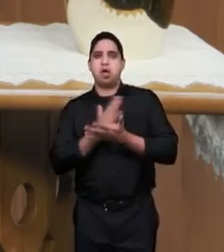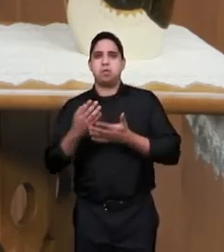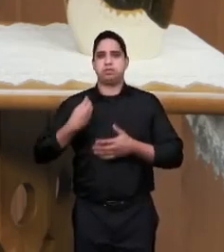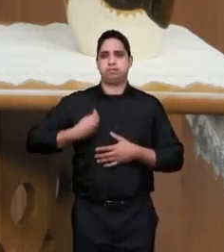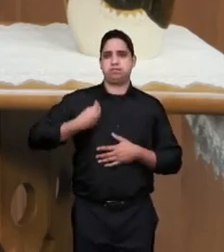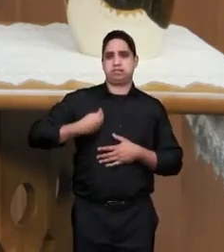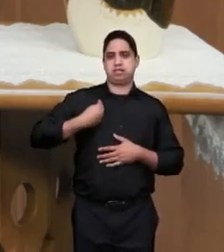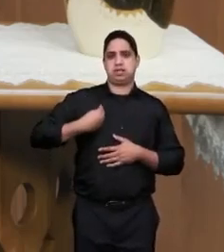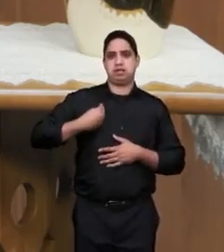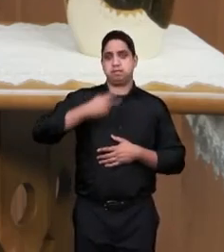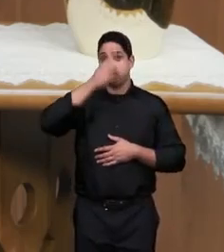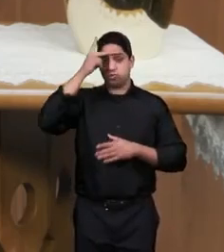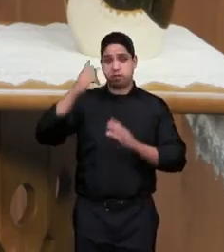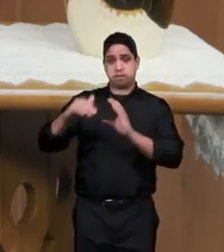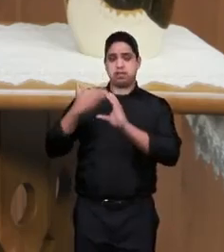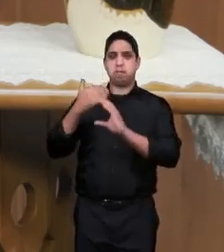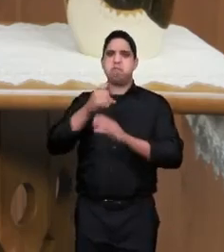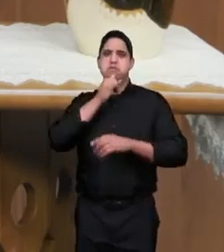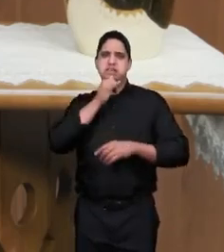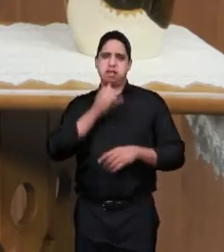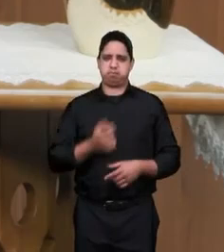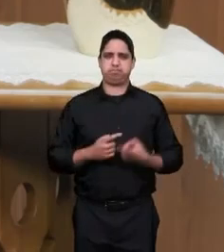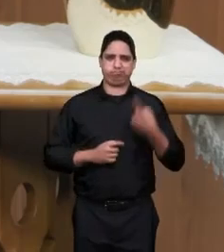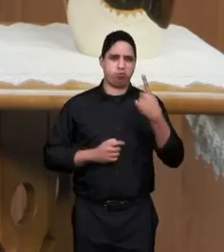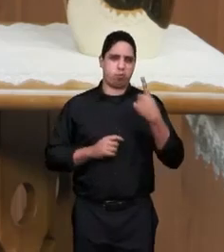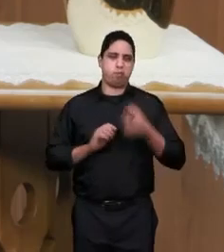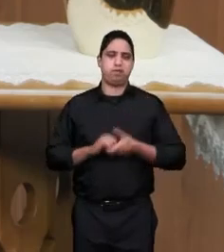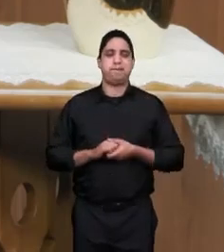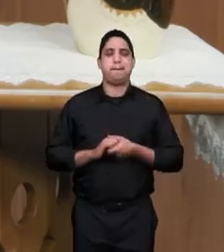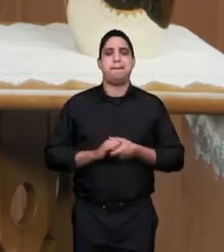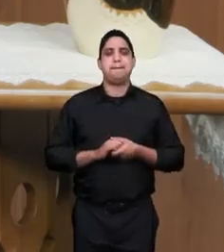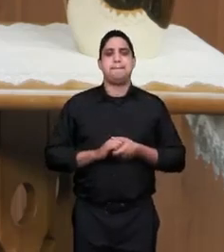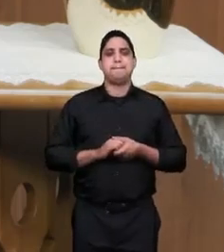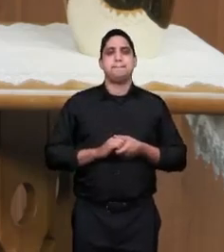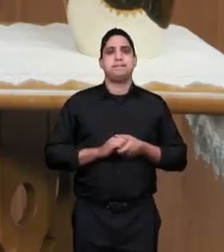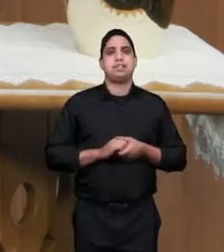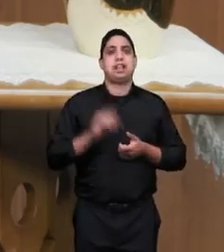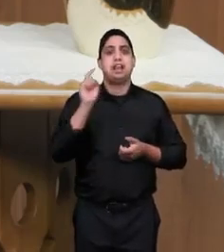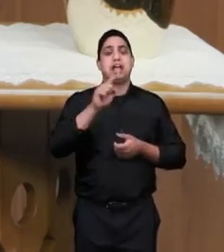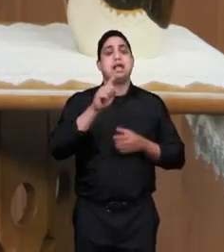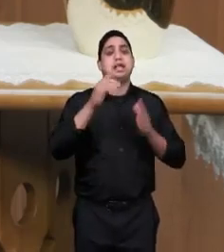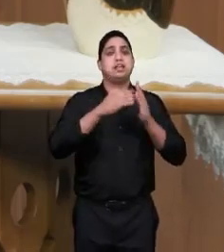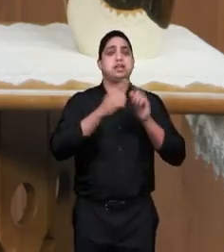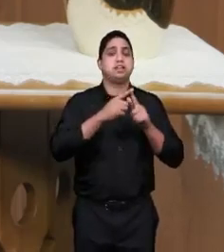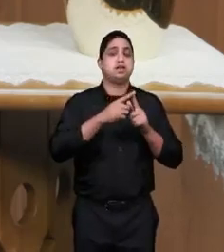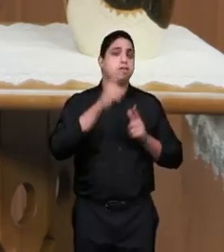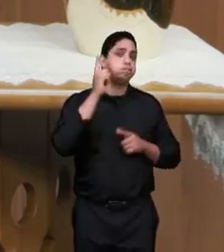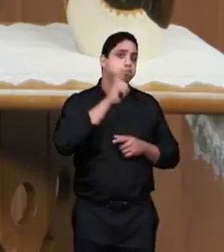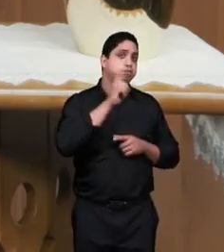of the participations. There was a contribution from in Marlborough, from